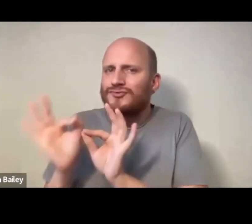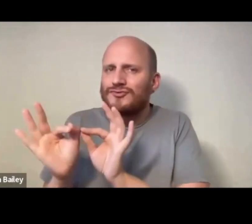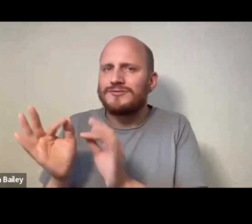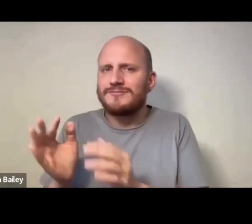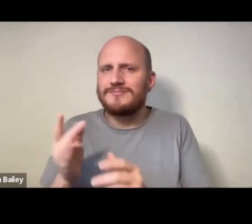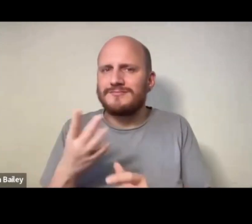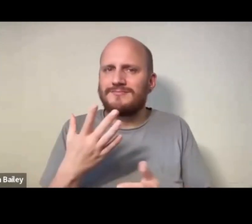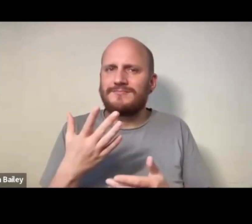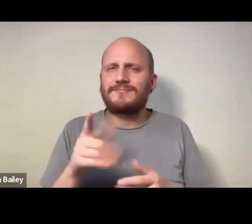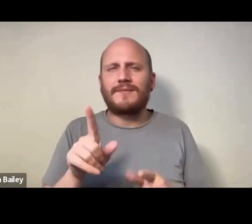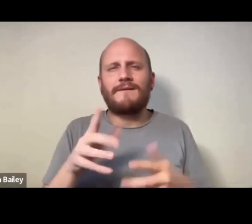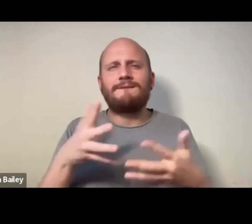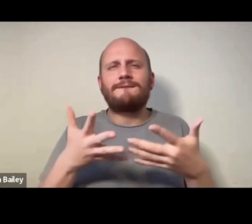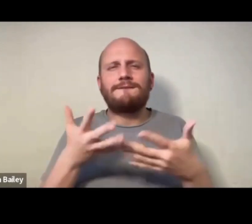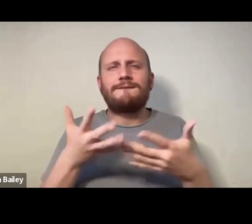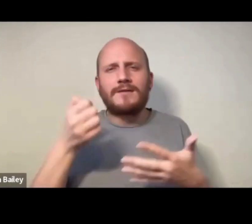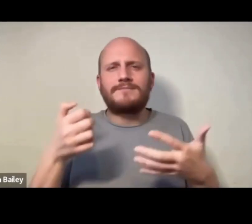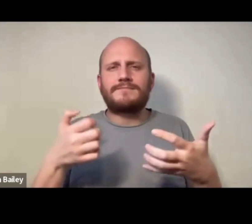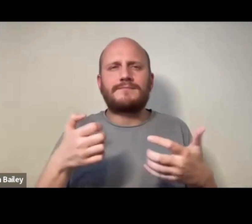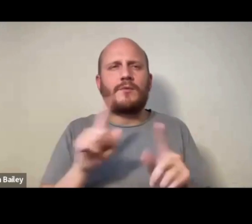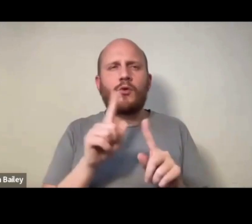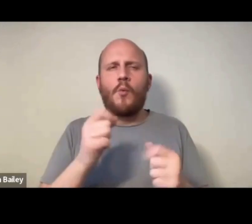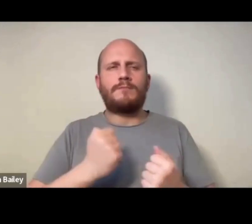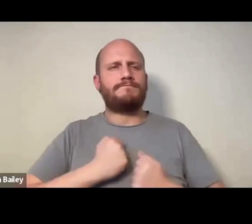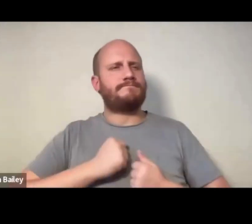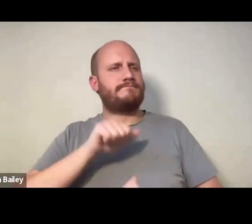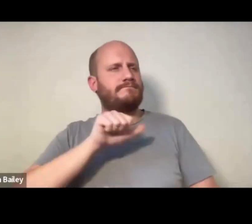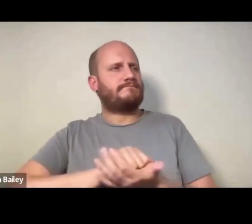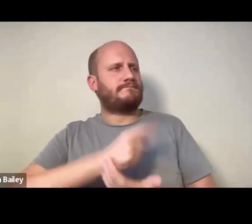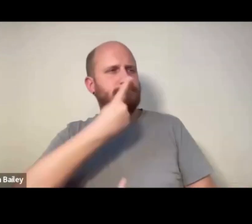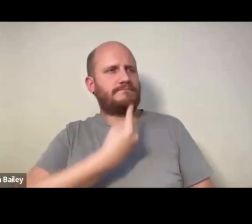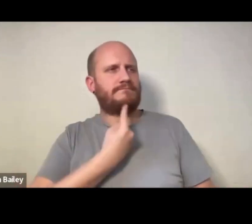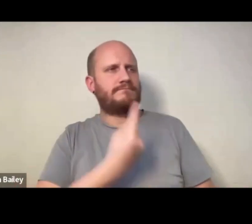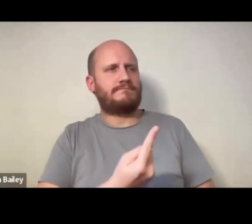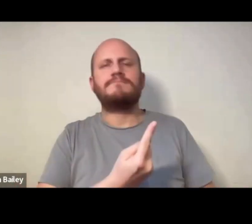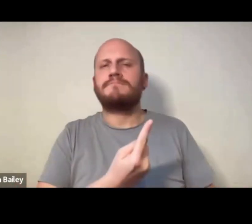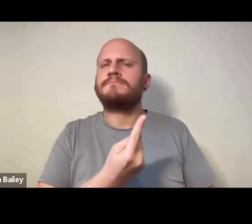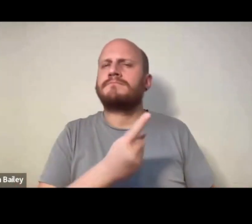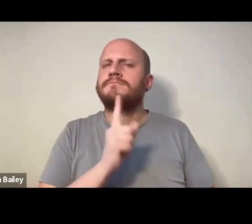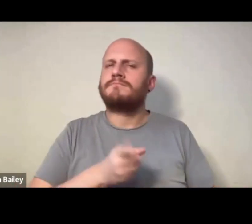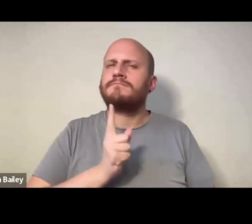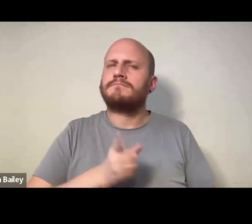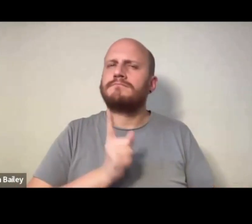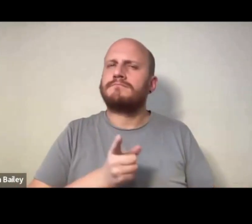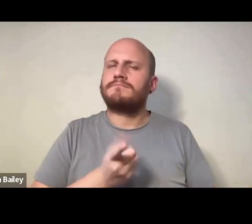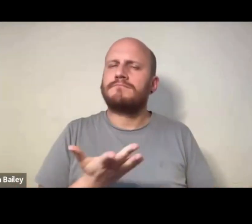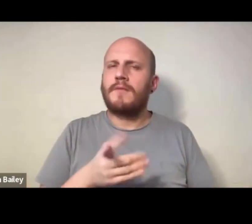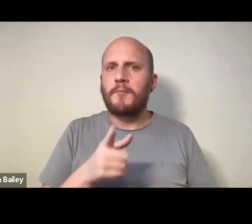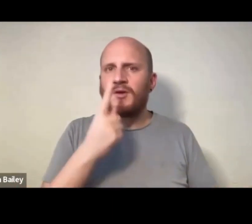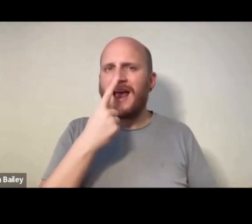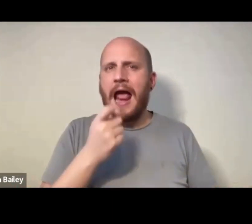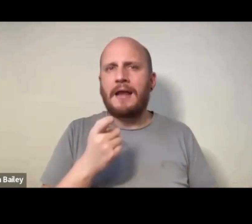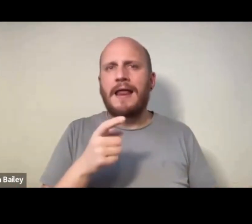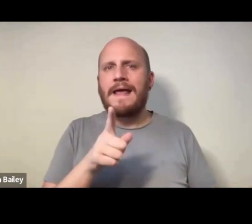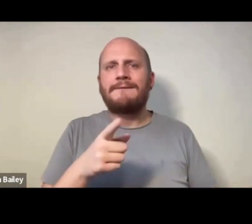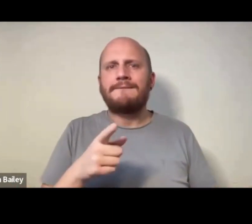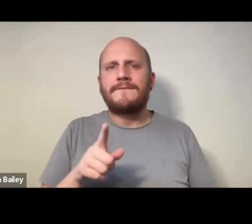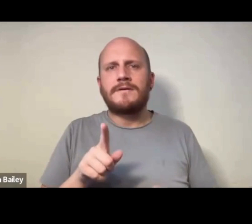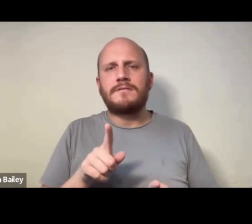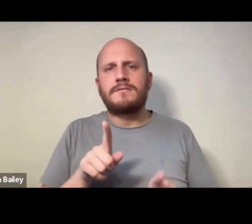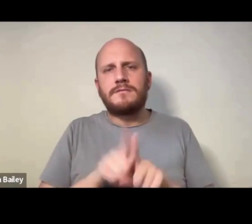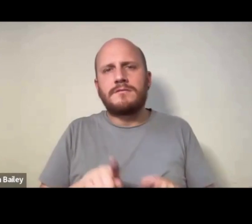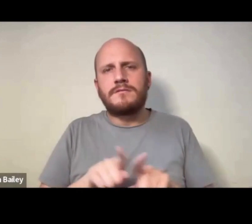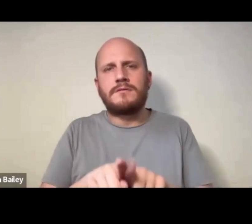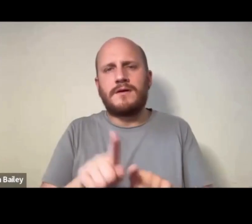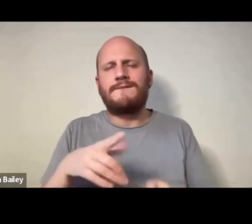the language to articulate that feels right. Because again, it can feel like you're reading off a script sometimes,